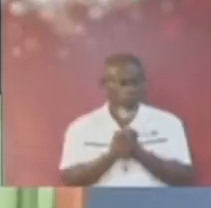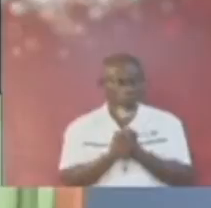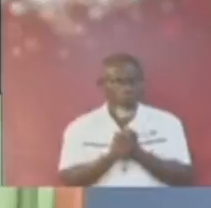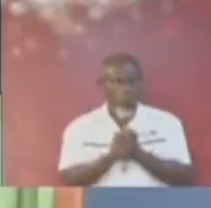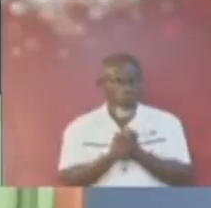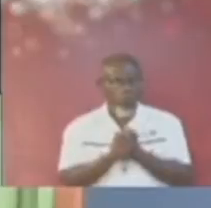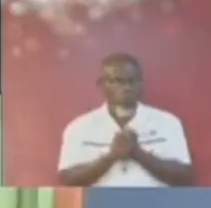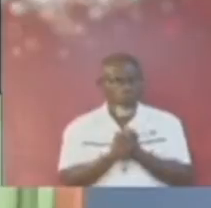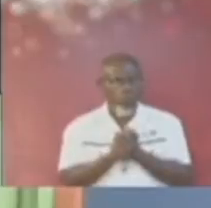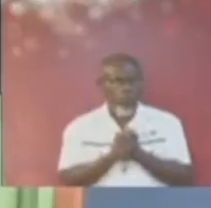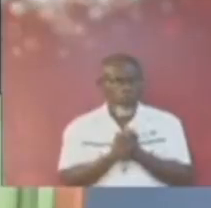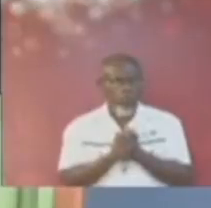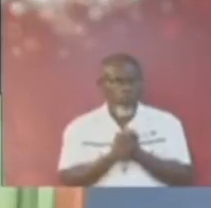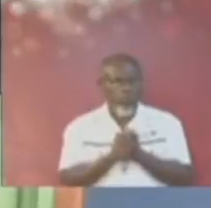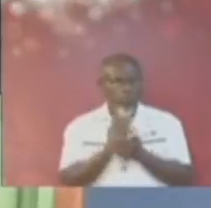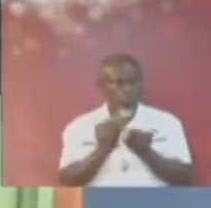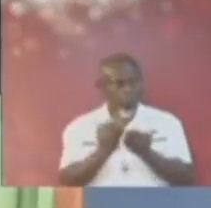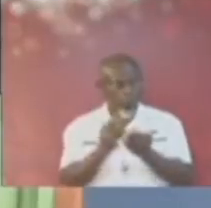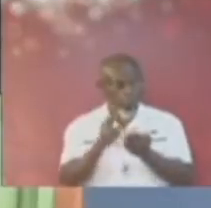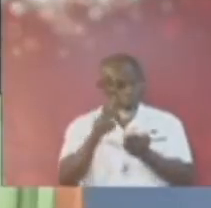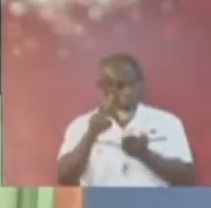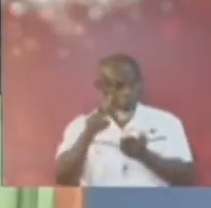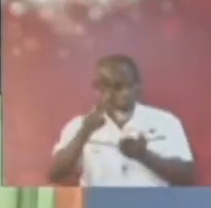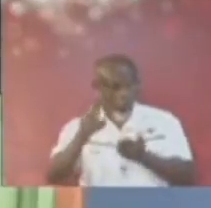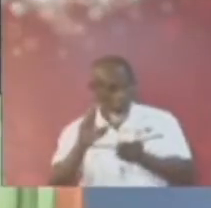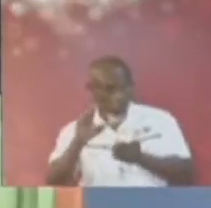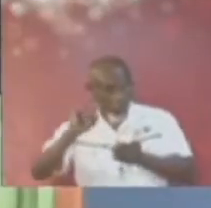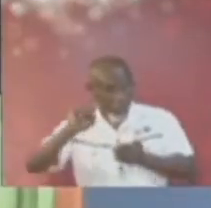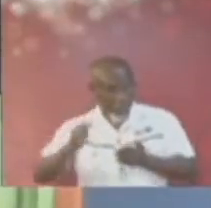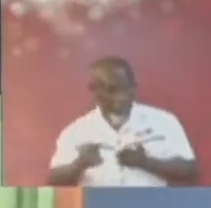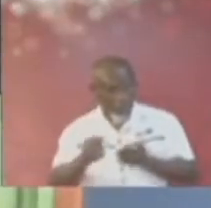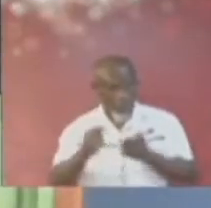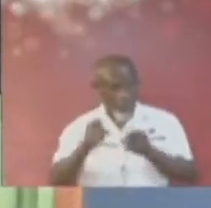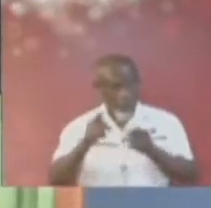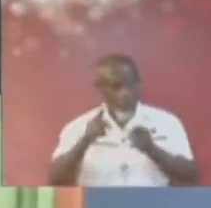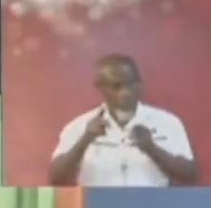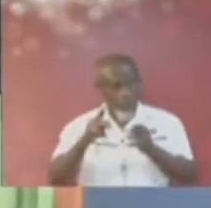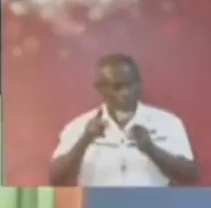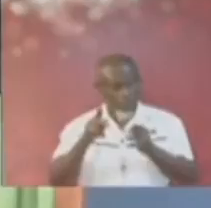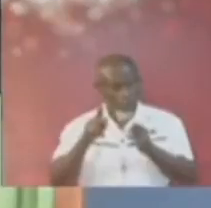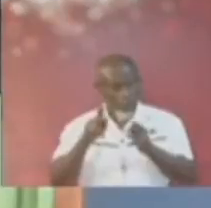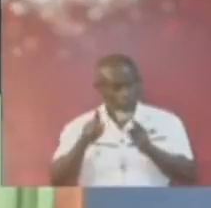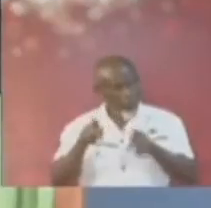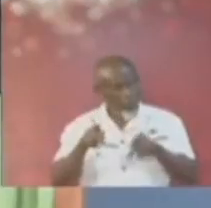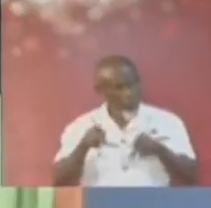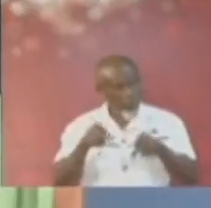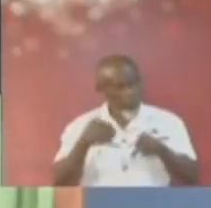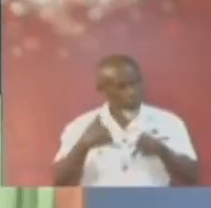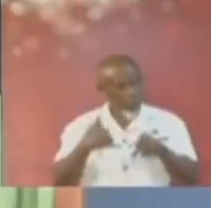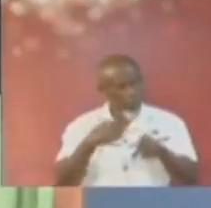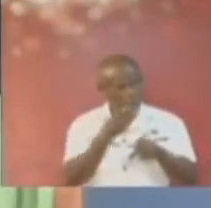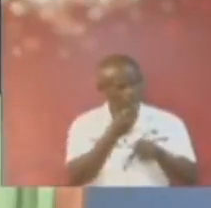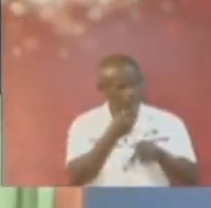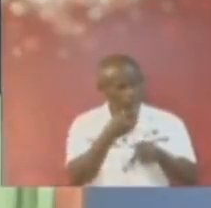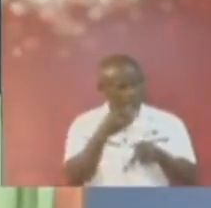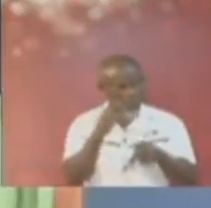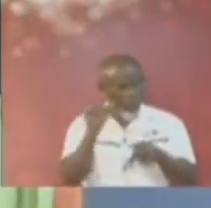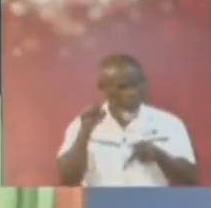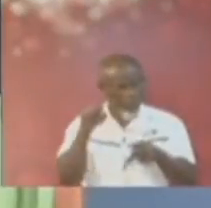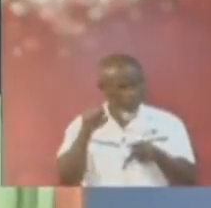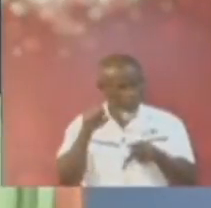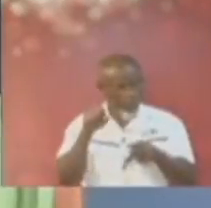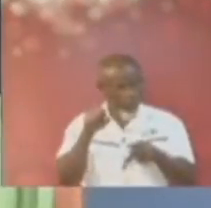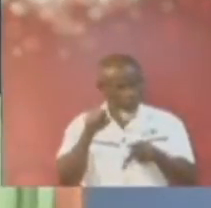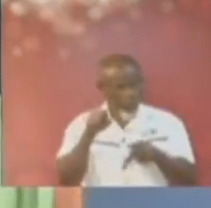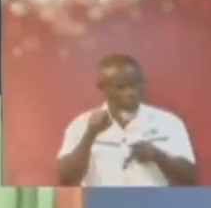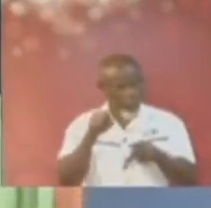it was mentioned that about 200,000 persons in this country have diabetes. And I wanted to find out,